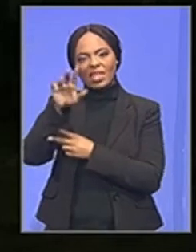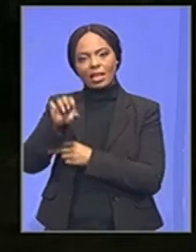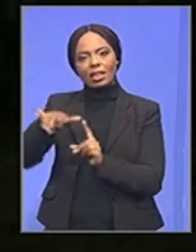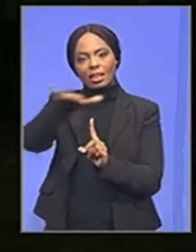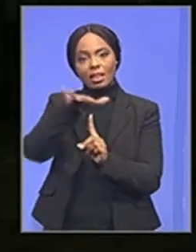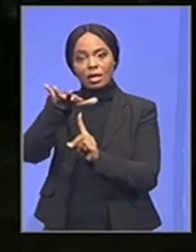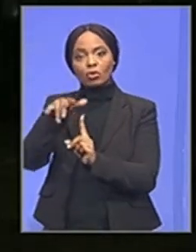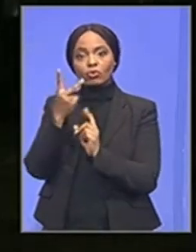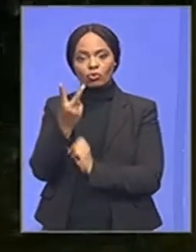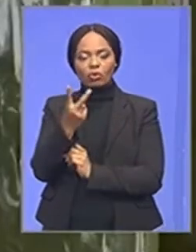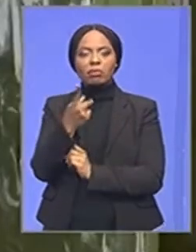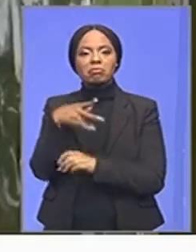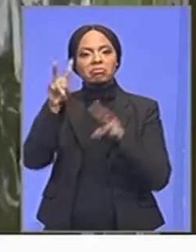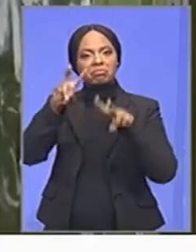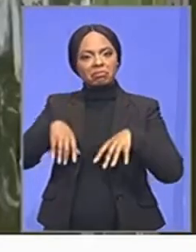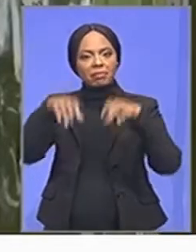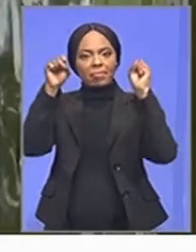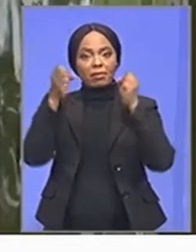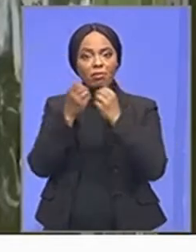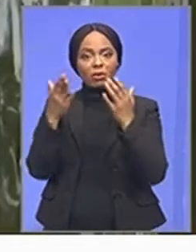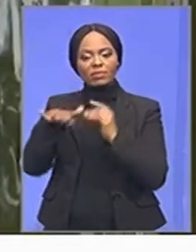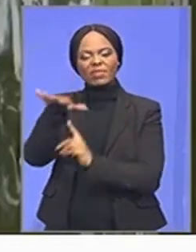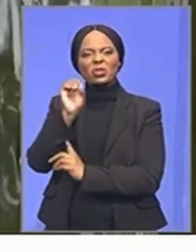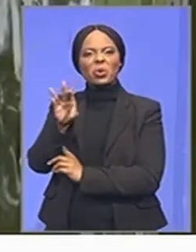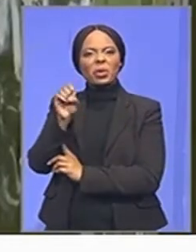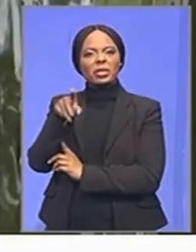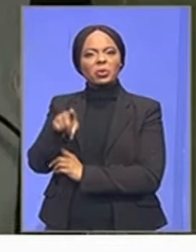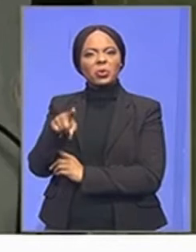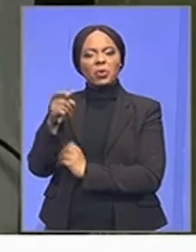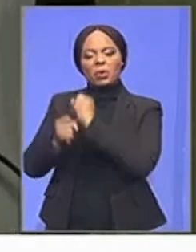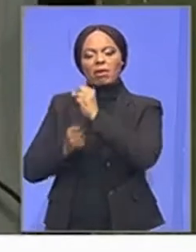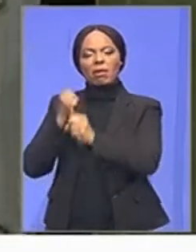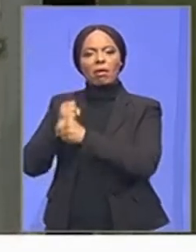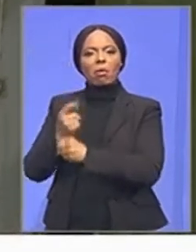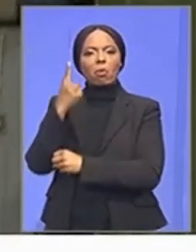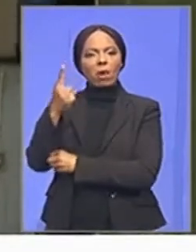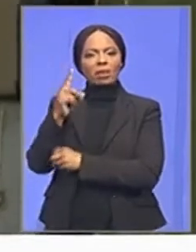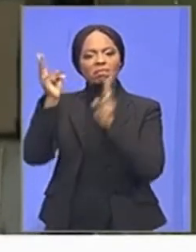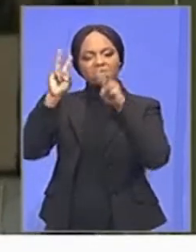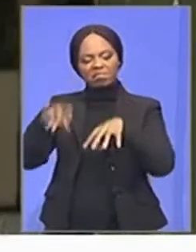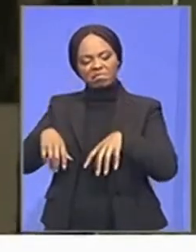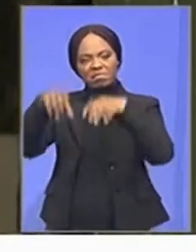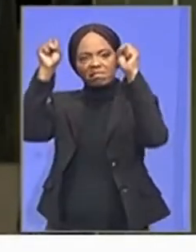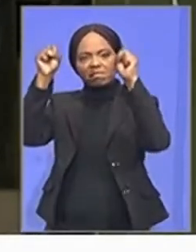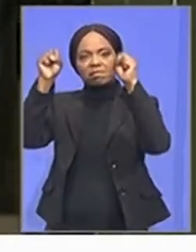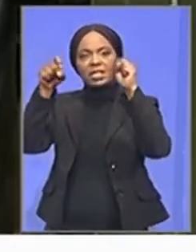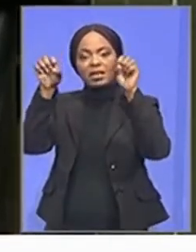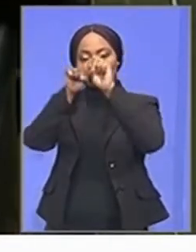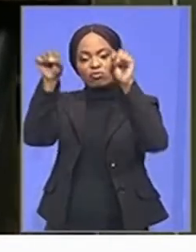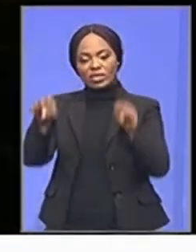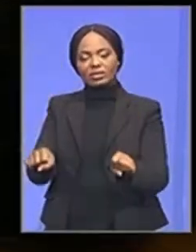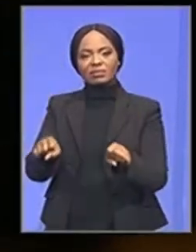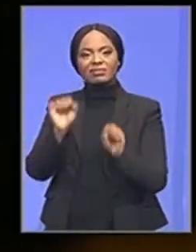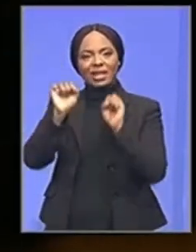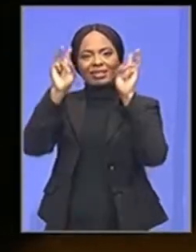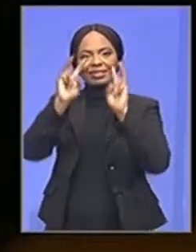le tlhakore leo le lebetswego la Soweto sebaka sa ngwaga setišiši se sa motlhagase se dutse fela se sa šome se